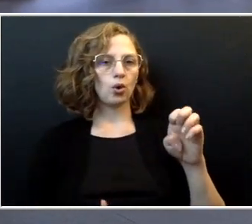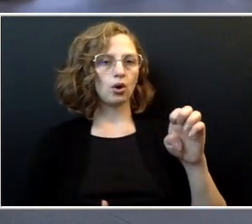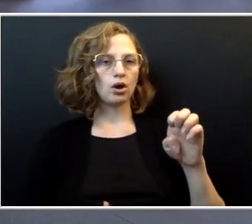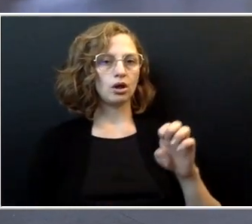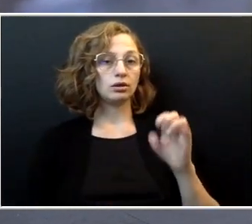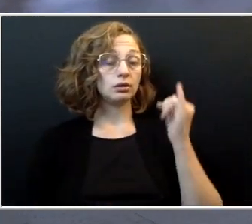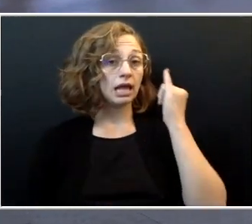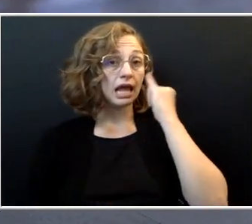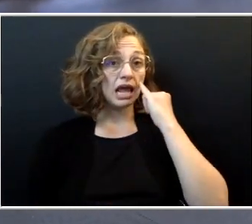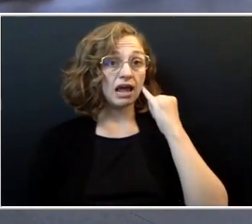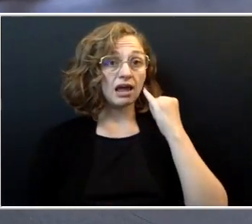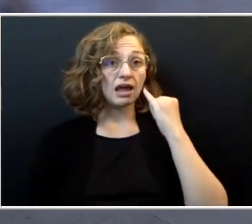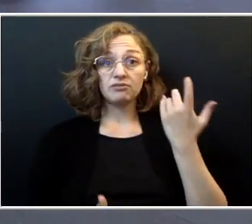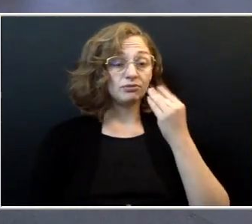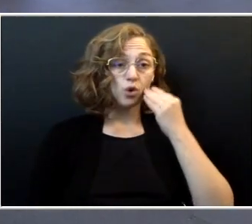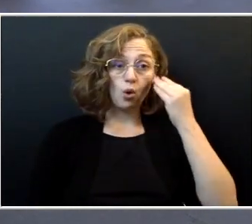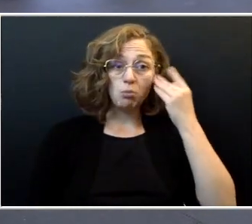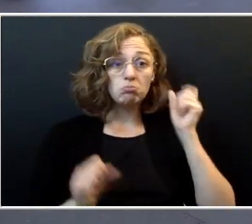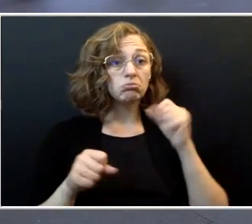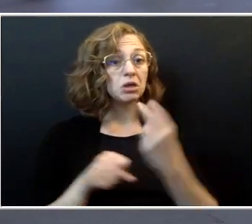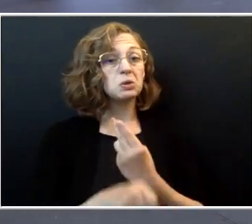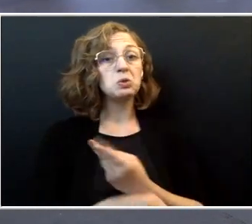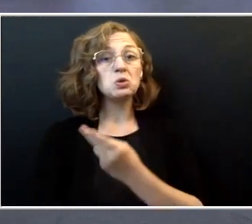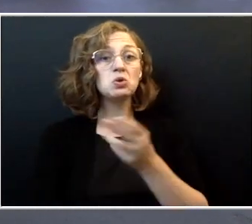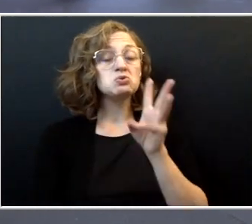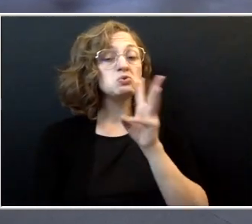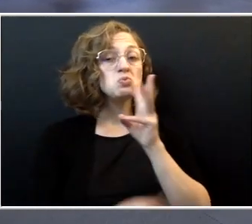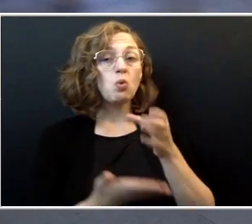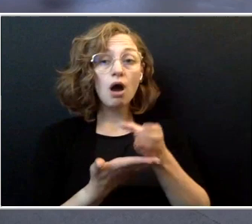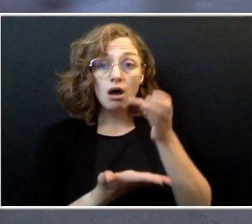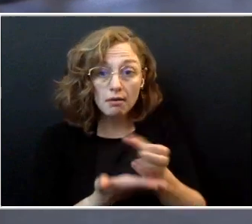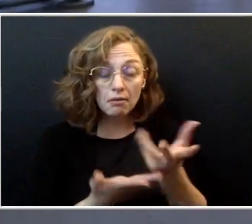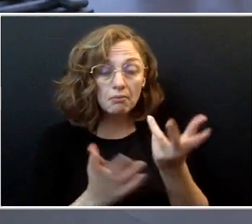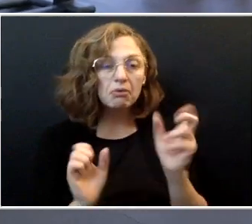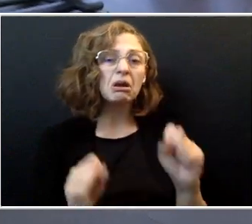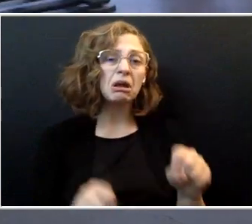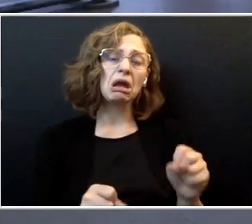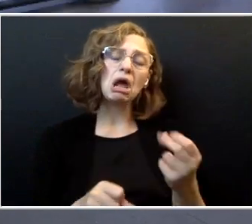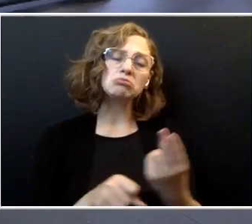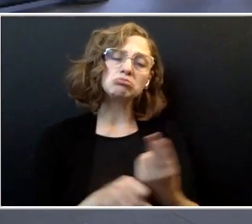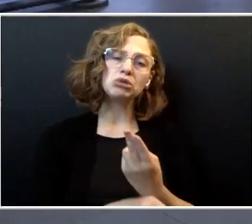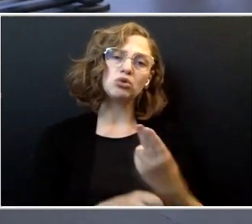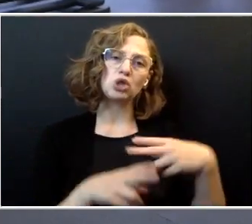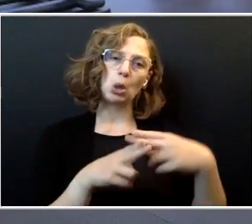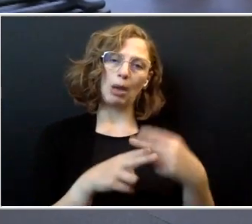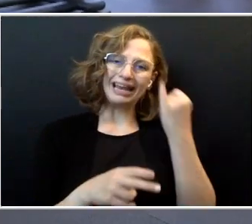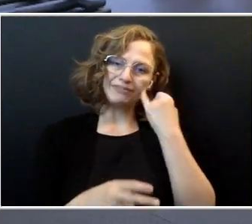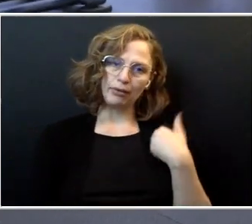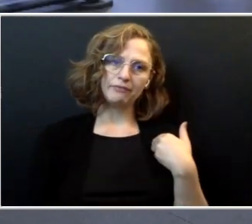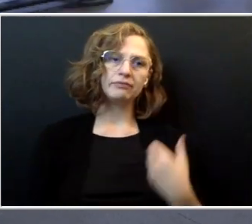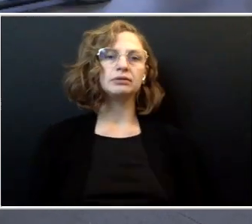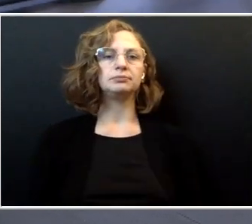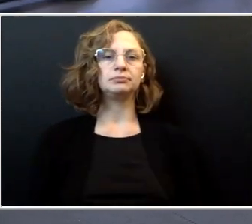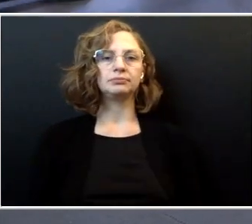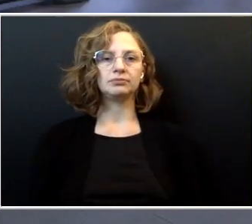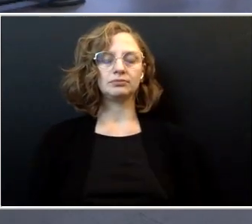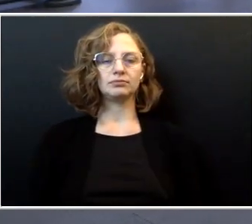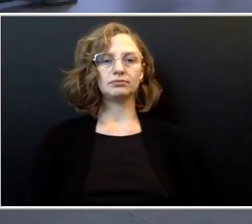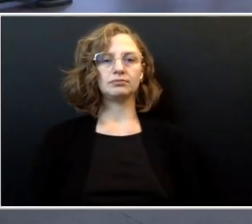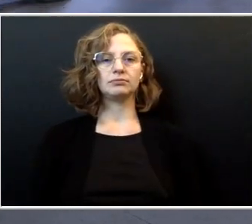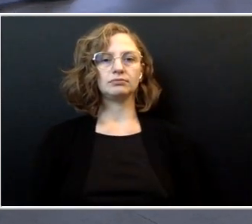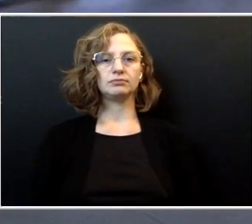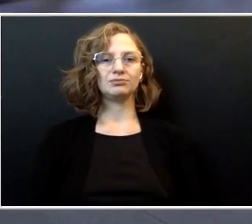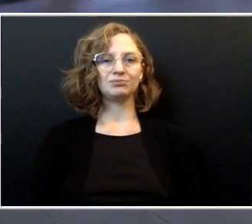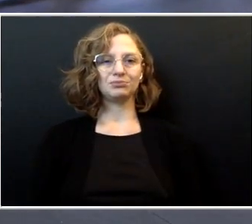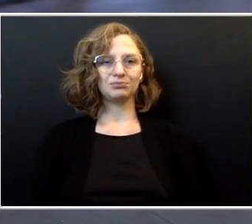use a water bottle, you can use a dumbbell if you have one, but we're going to balance, and you're going to pass this